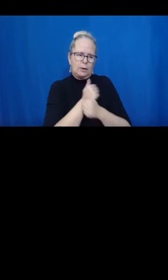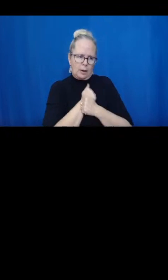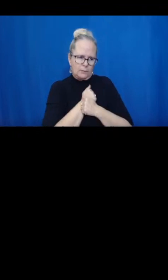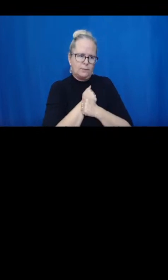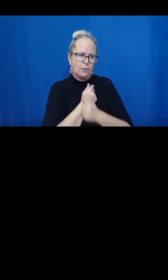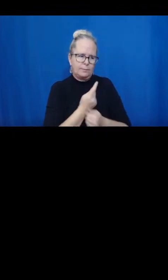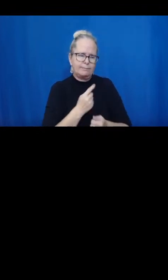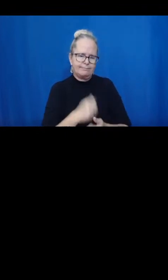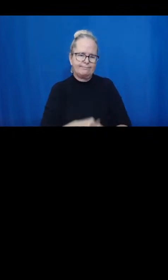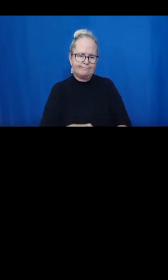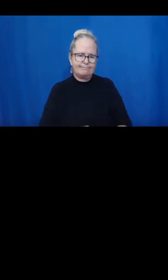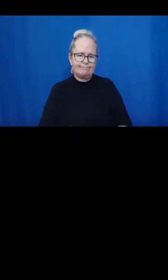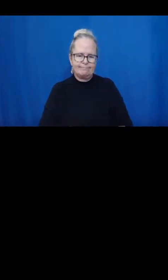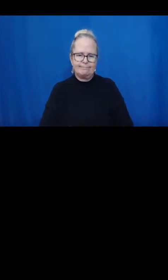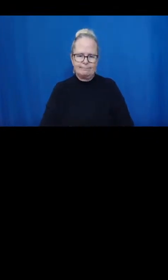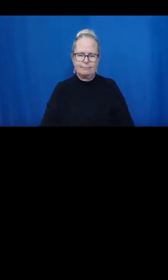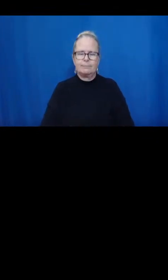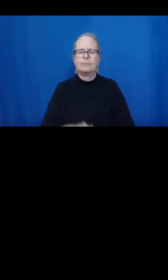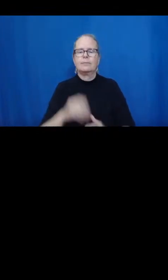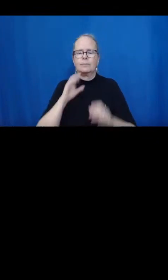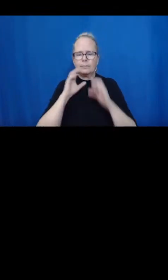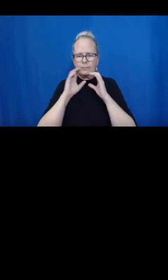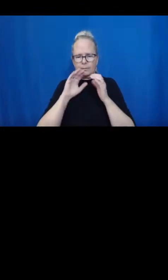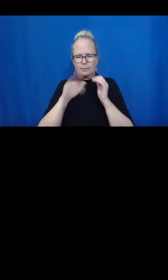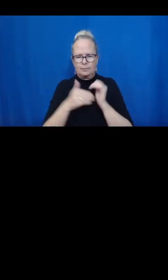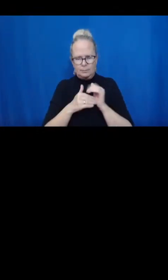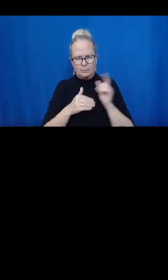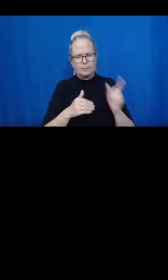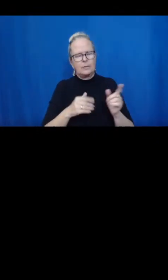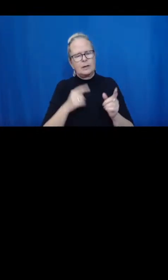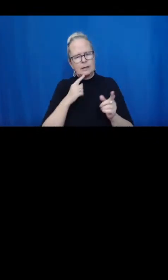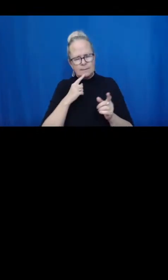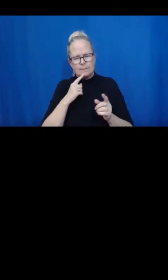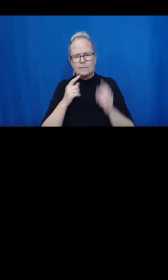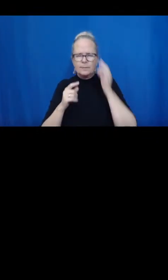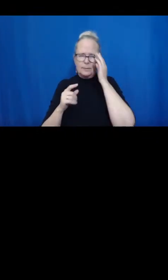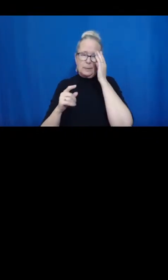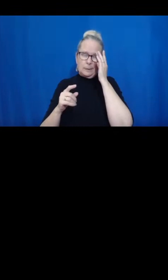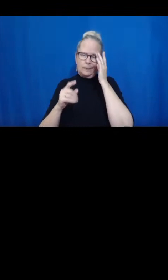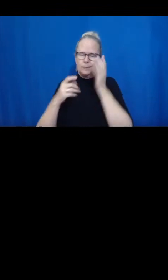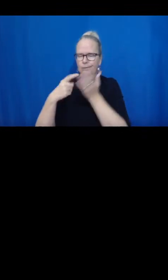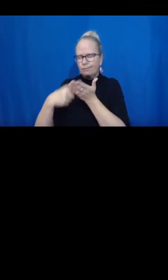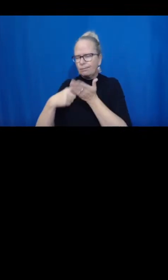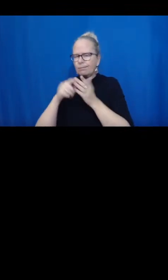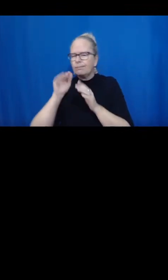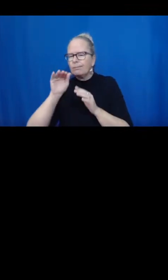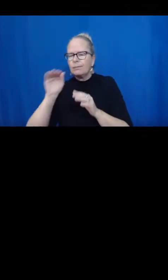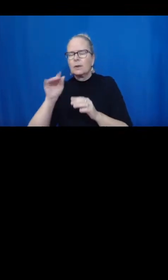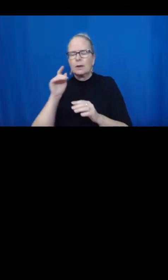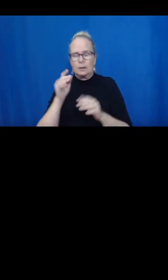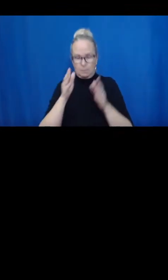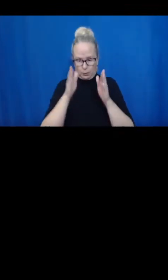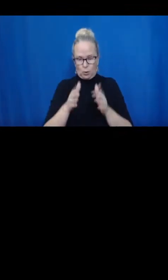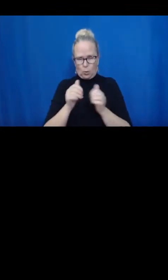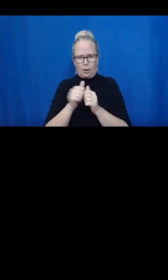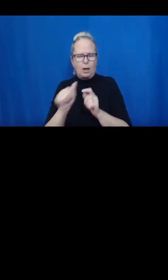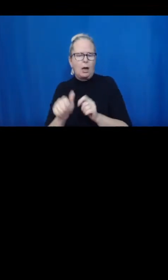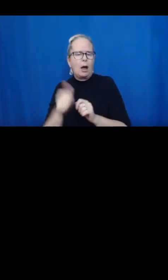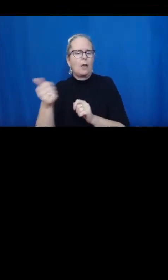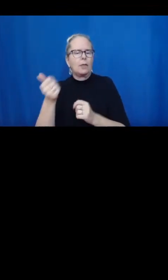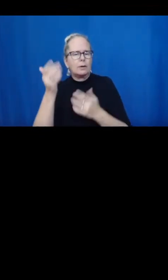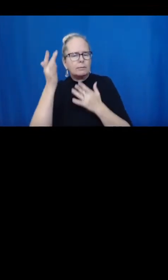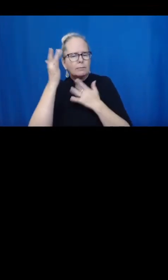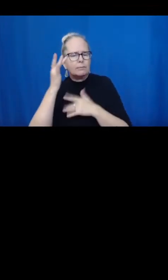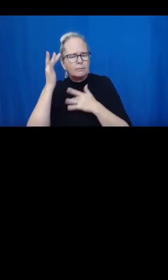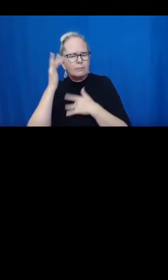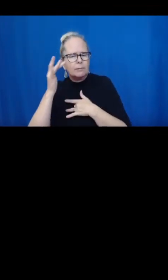comorbidity, how they are a person. Dr. Vipond has expressed that he would be listed as a comorbidity. I'm not sure if I have ever expressed